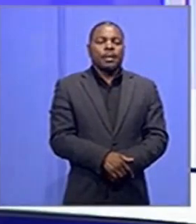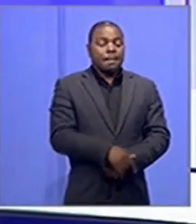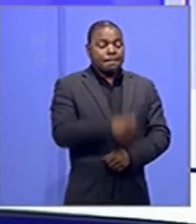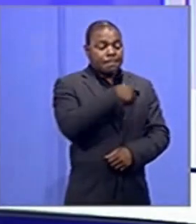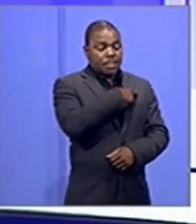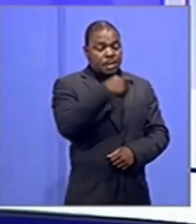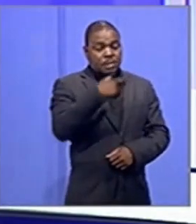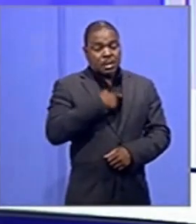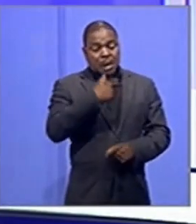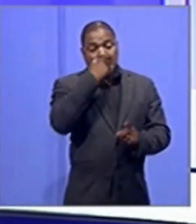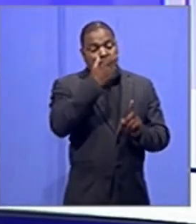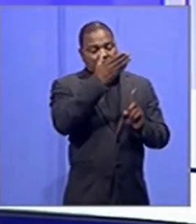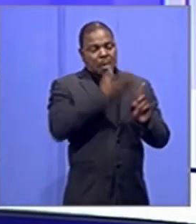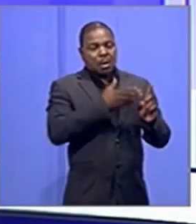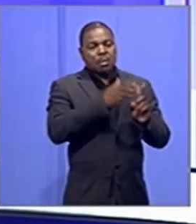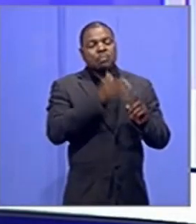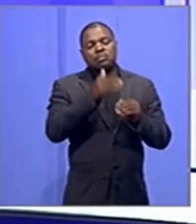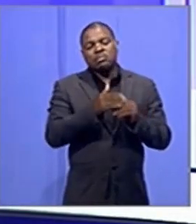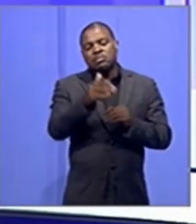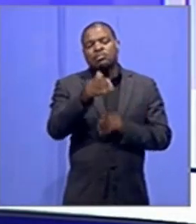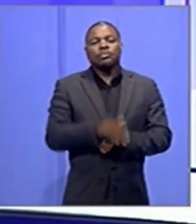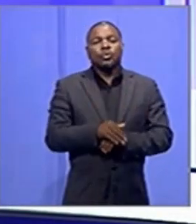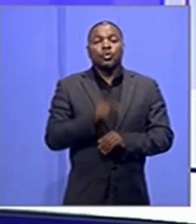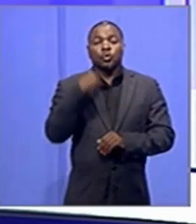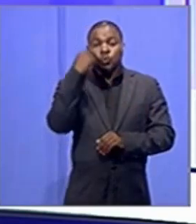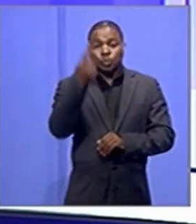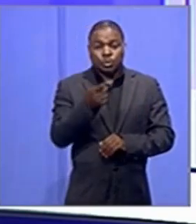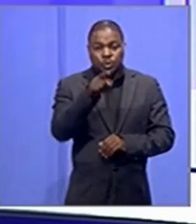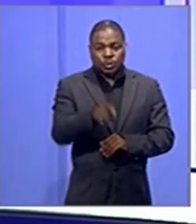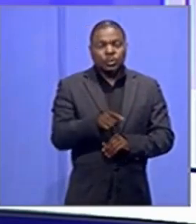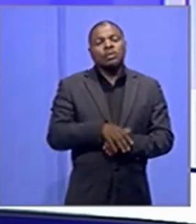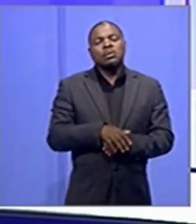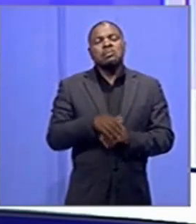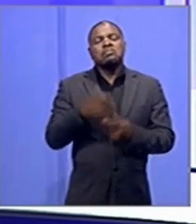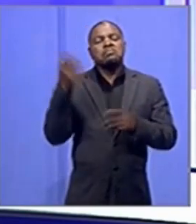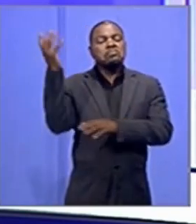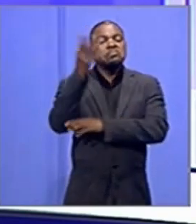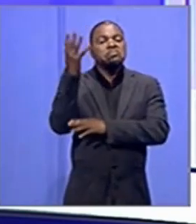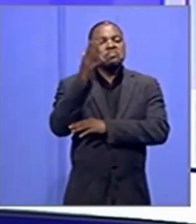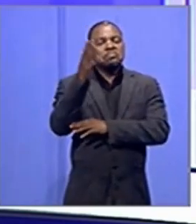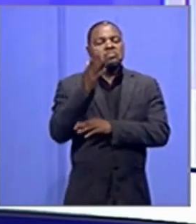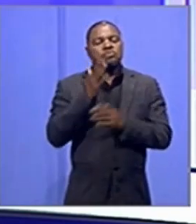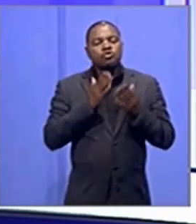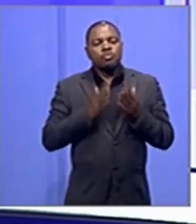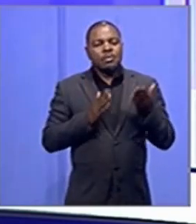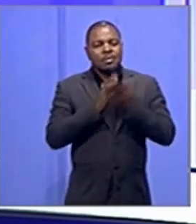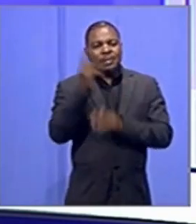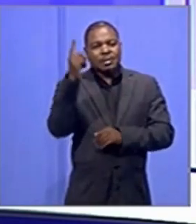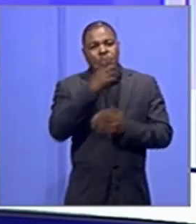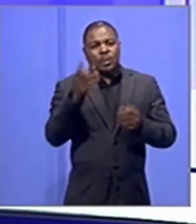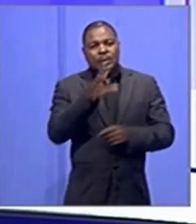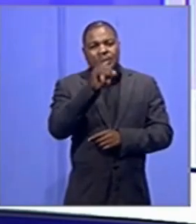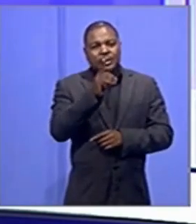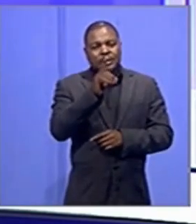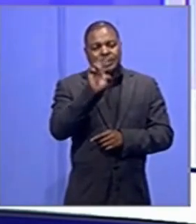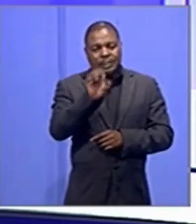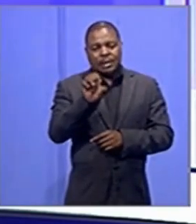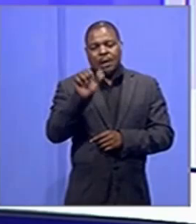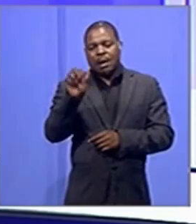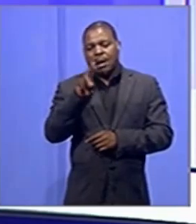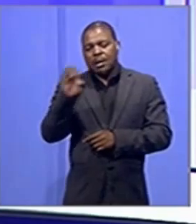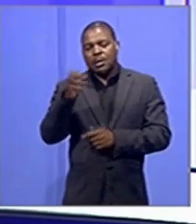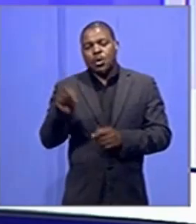Presidente Cyril Ramaphosa e ya go se boledisa letšatši moletlo mogolo wa go keteka letšatši la ditokelo tša botho DR ka province ya Kapa Leboa